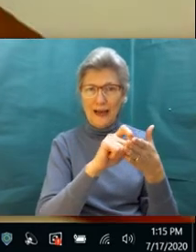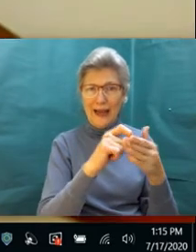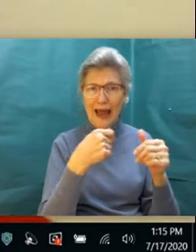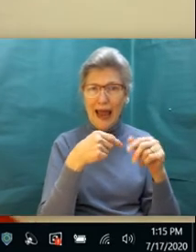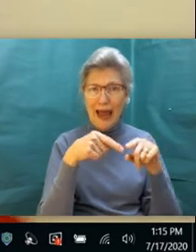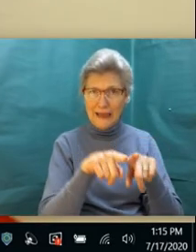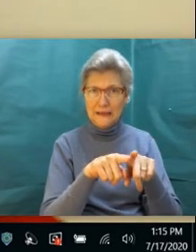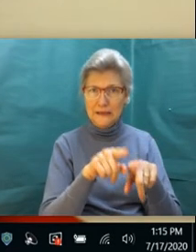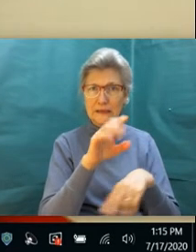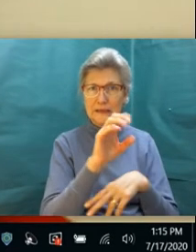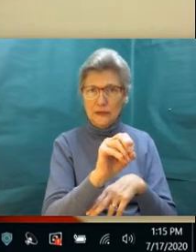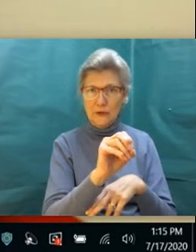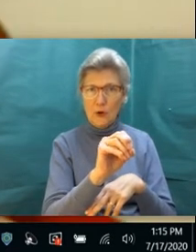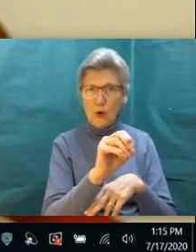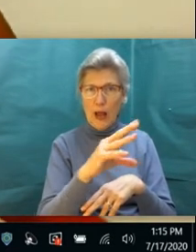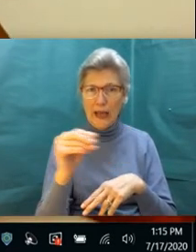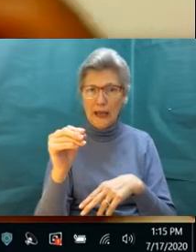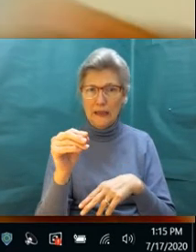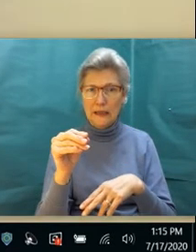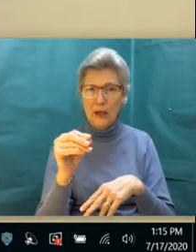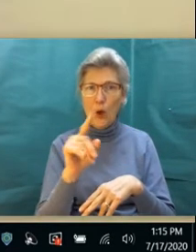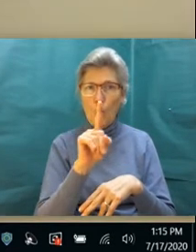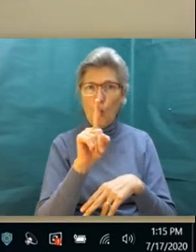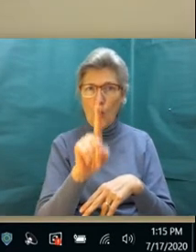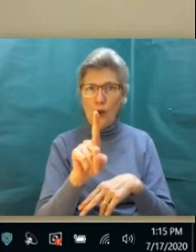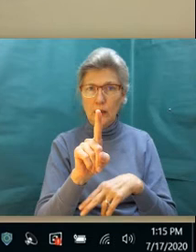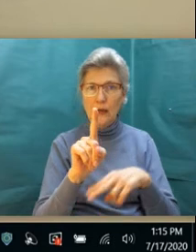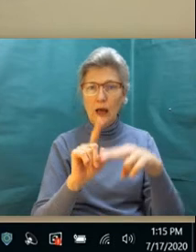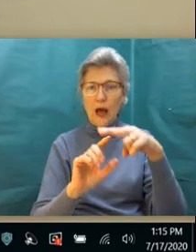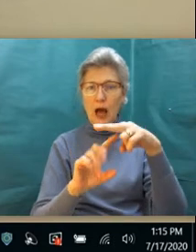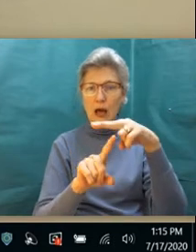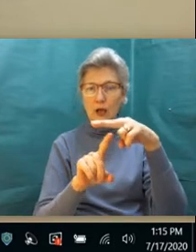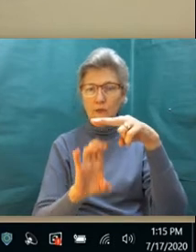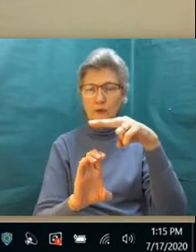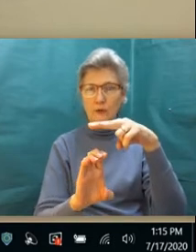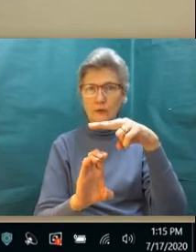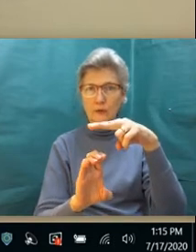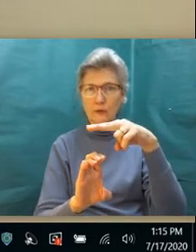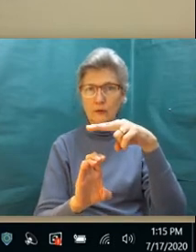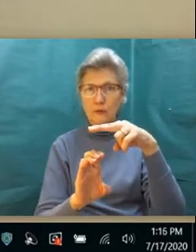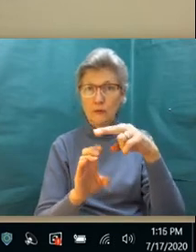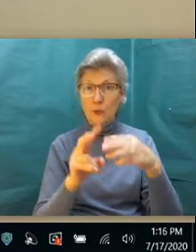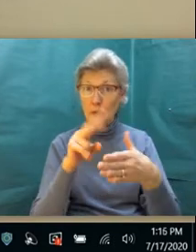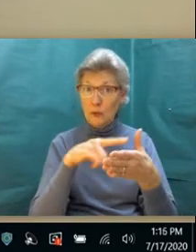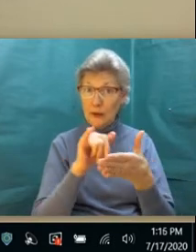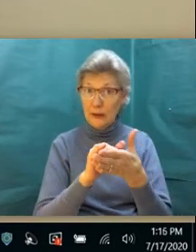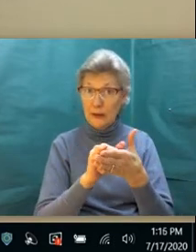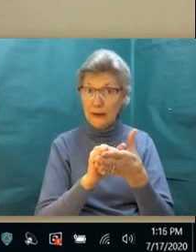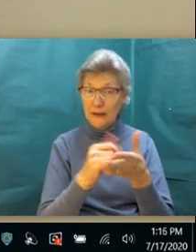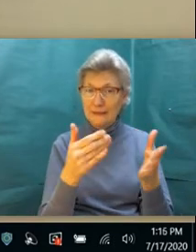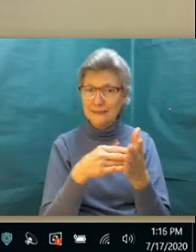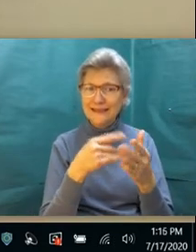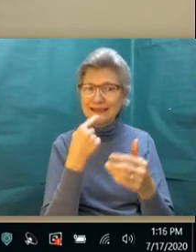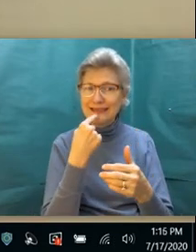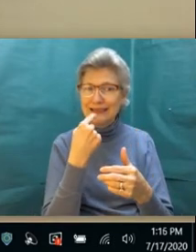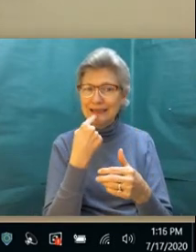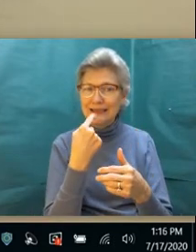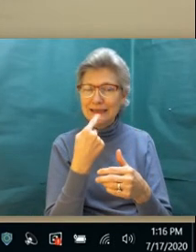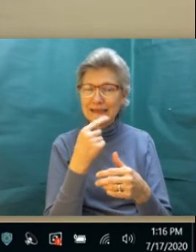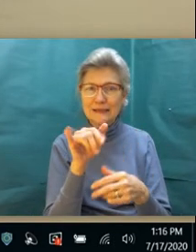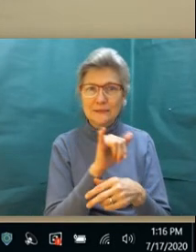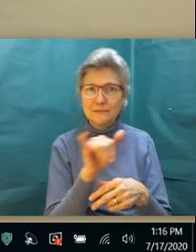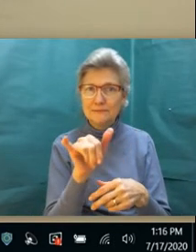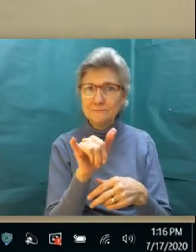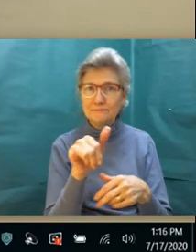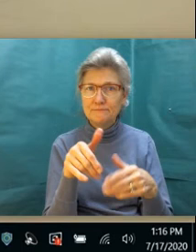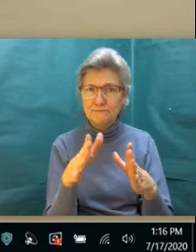as 0 and 1/100th. When we read it, again, we would read it the same